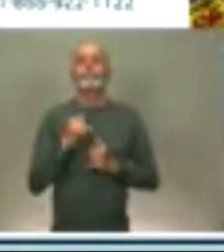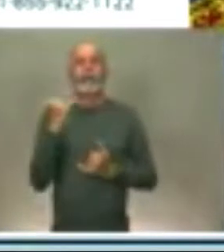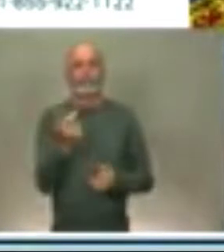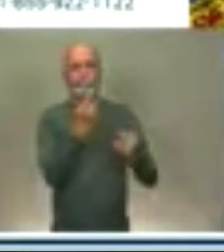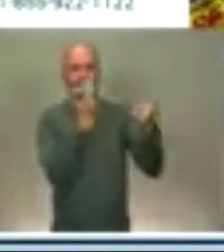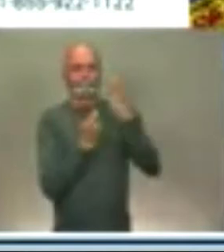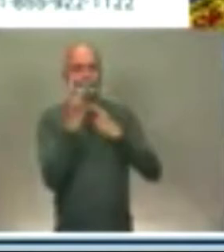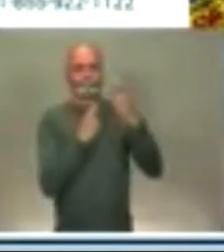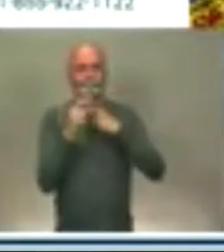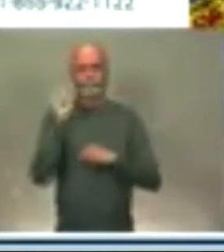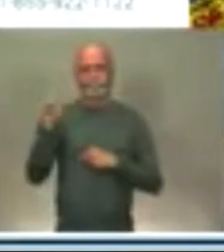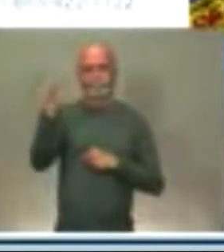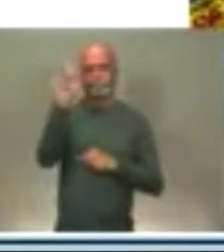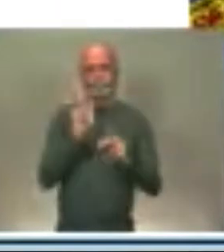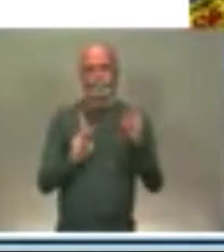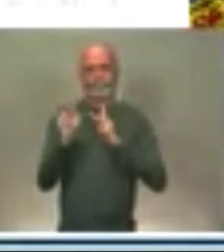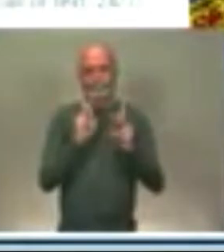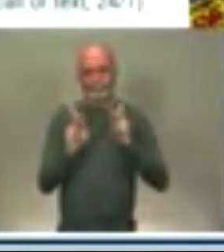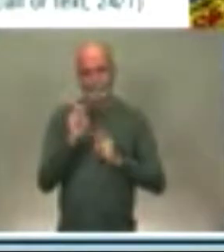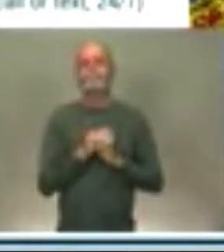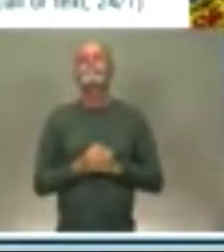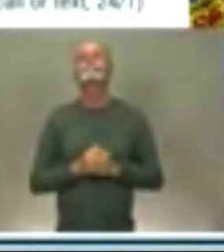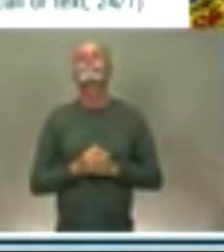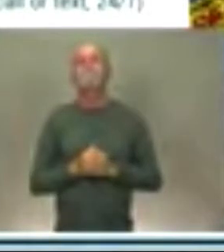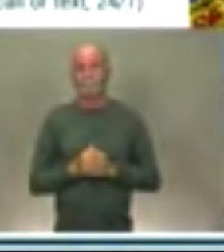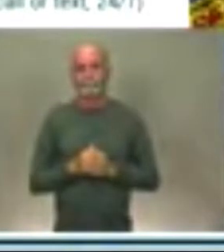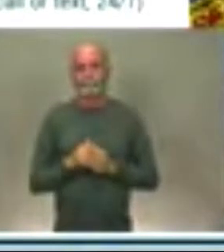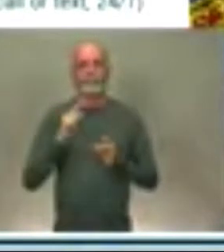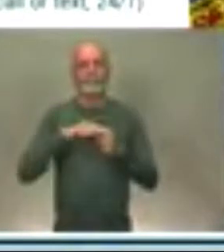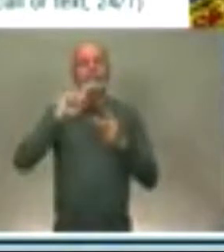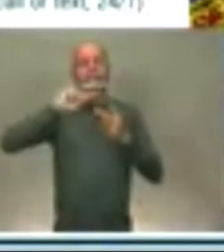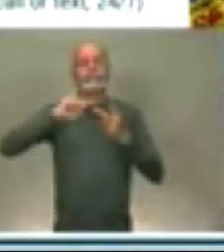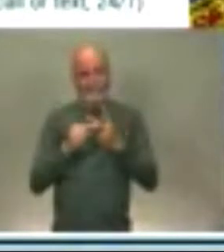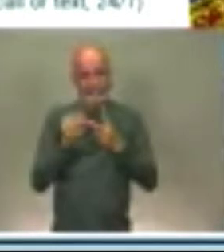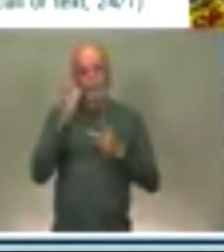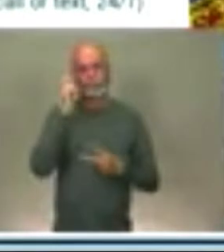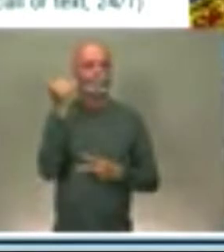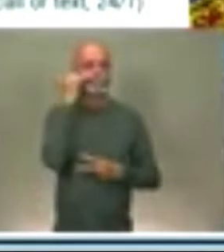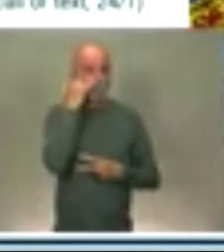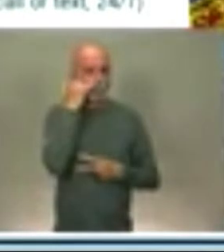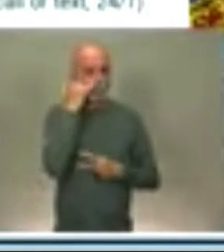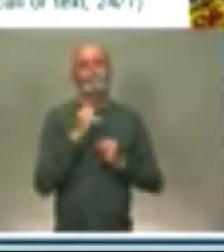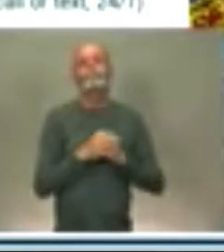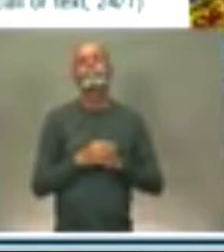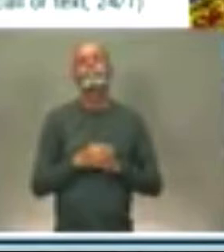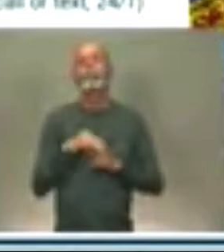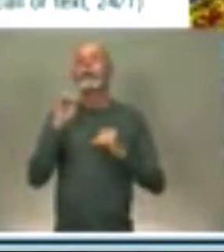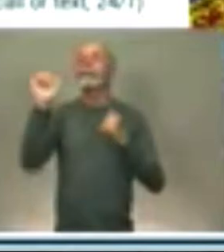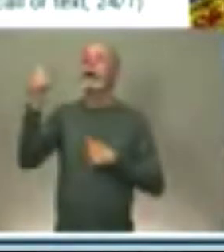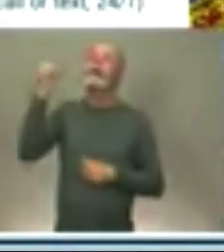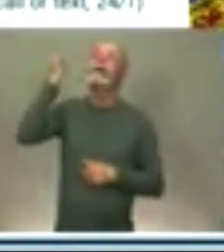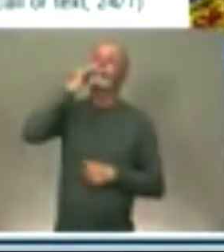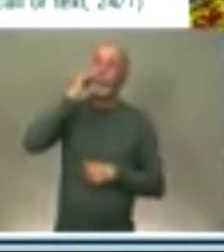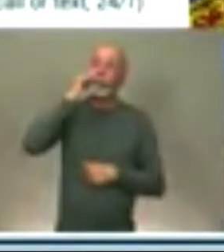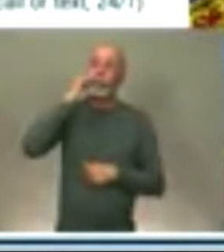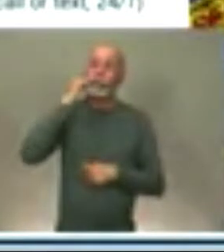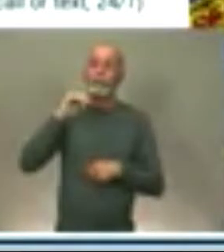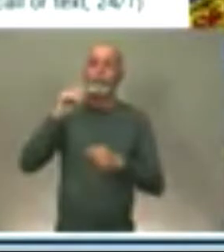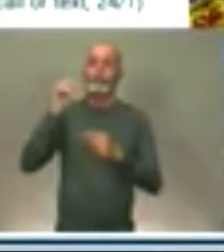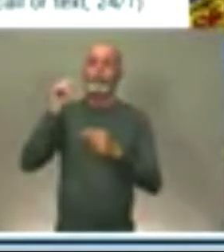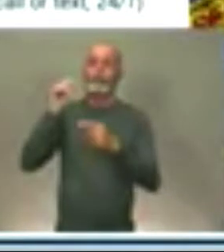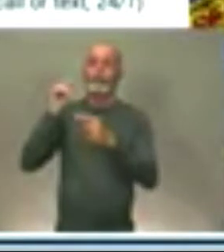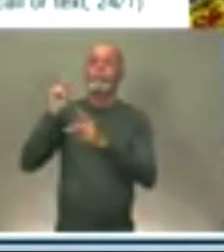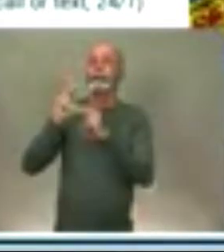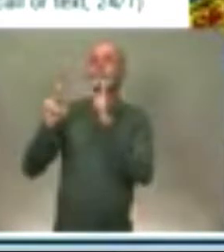media in the room and on the telephone lines. For those on the phones that may have not heard earlier, we are introducing a new